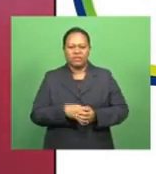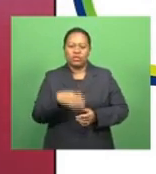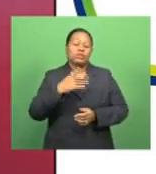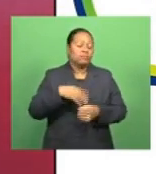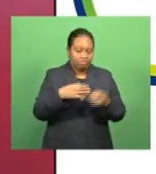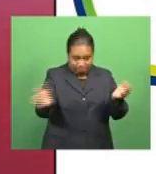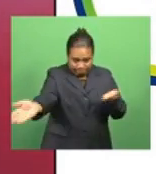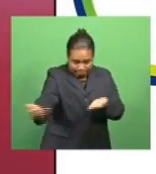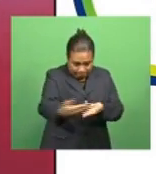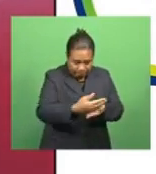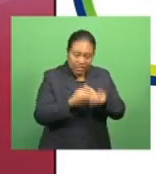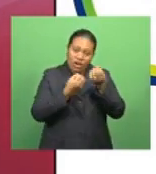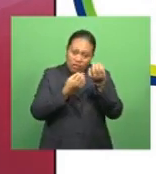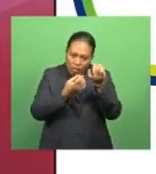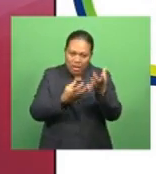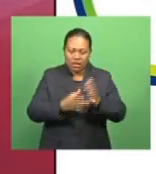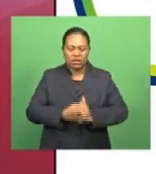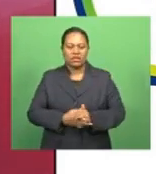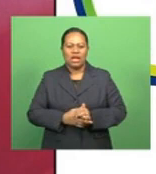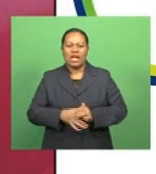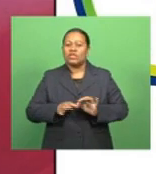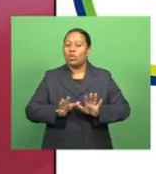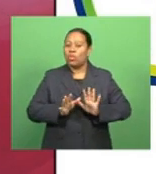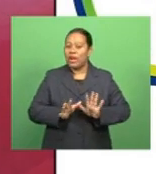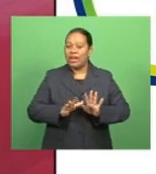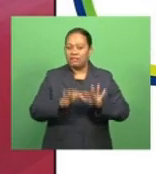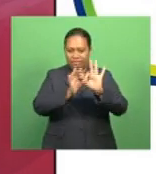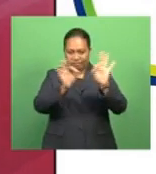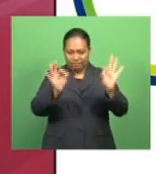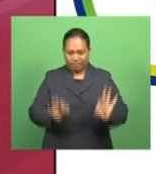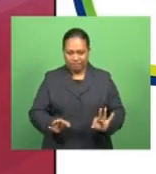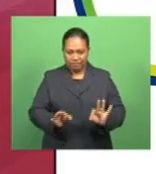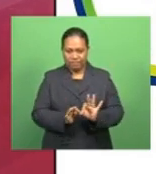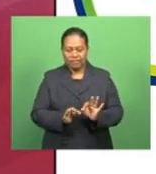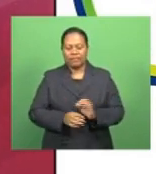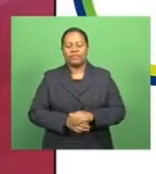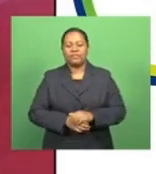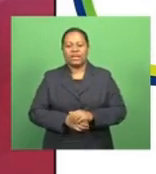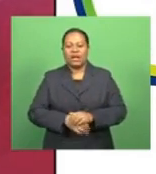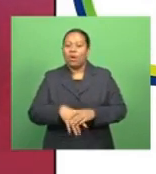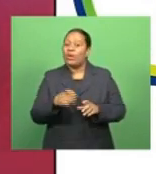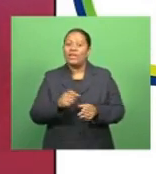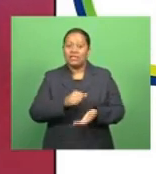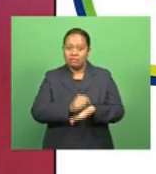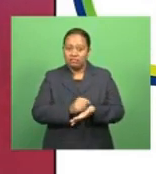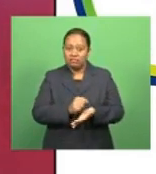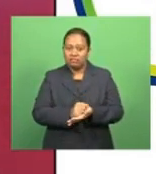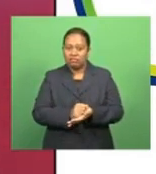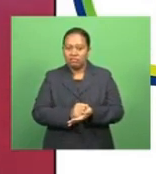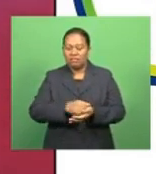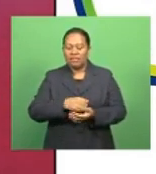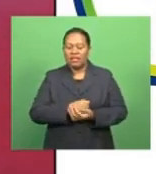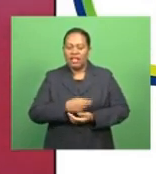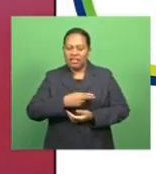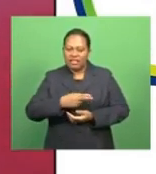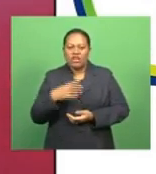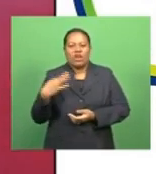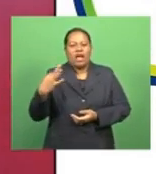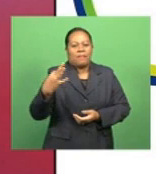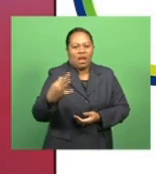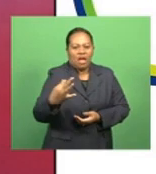information, and when OFC is ready with the forms, then where appropriate and is approved, then we'll